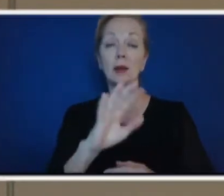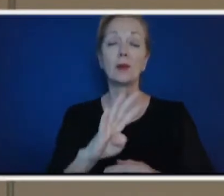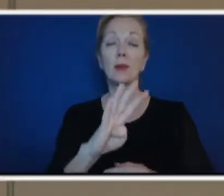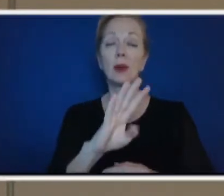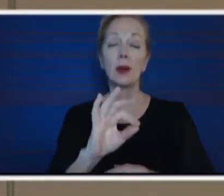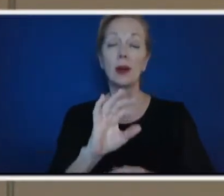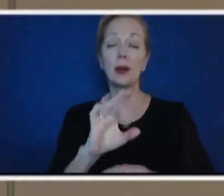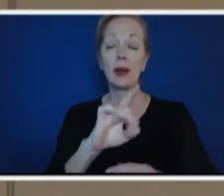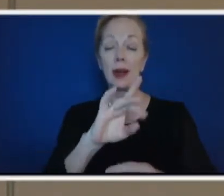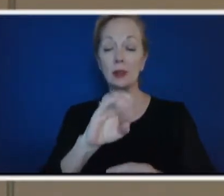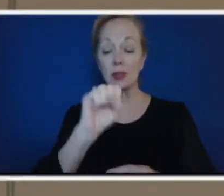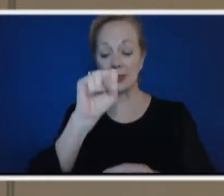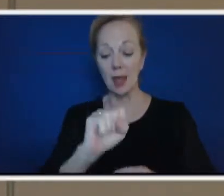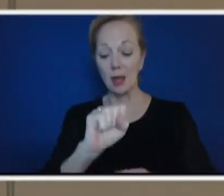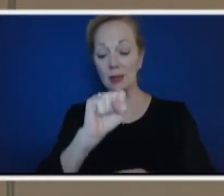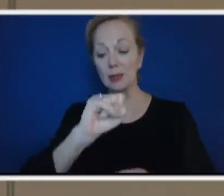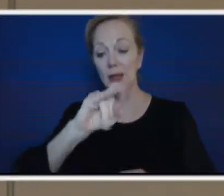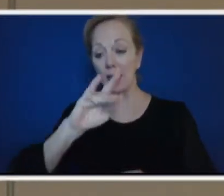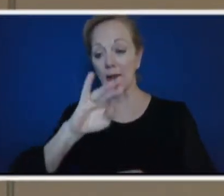south side of